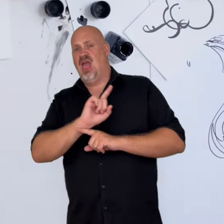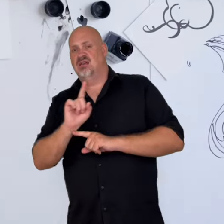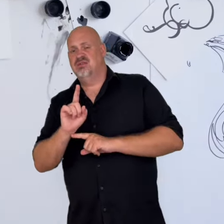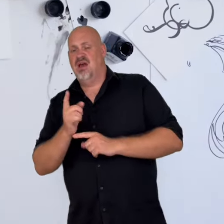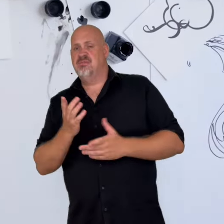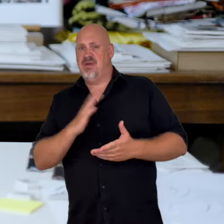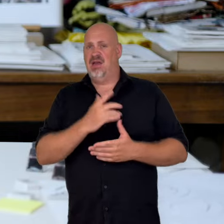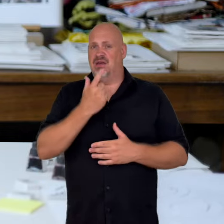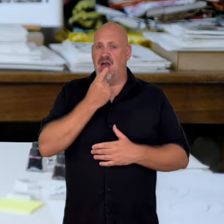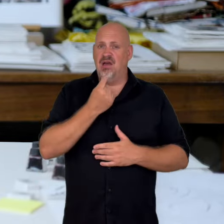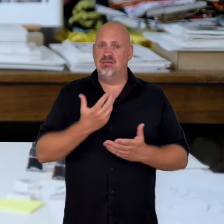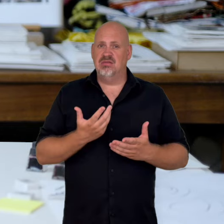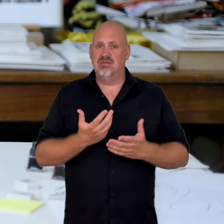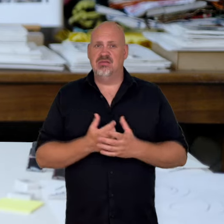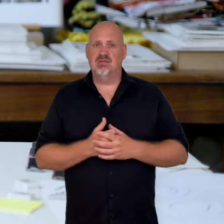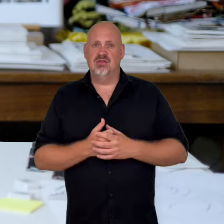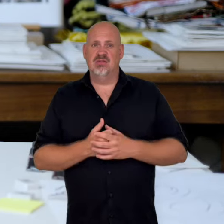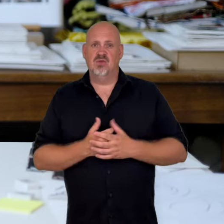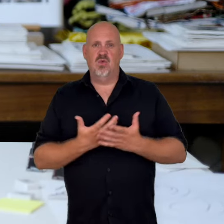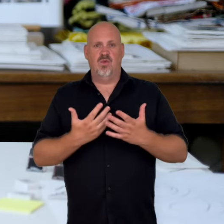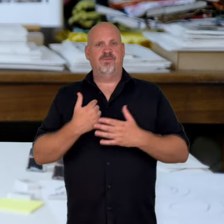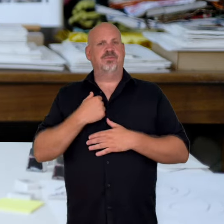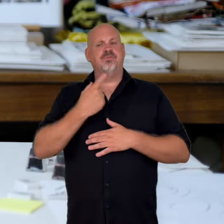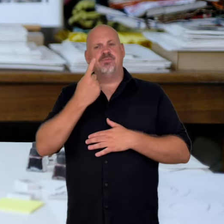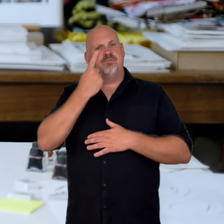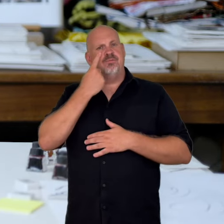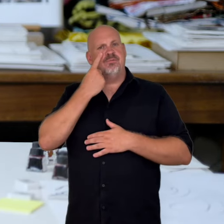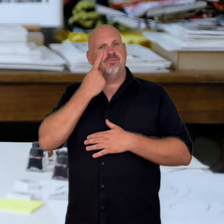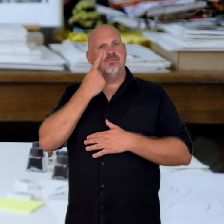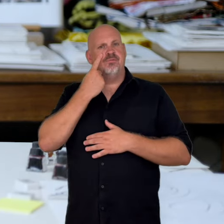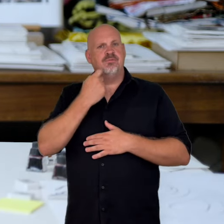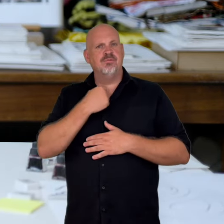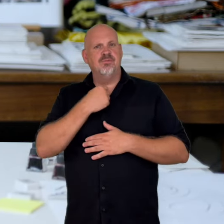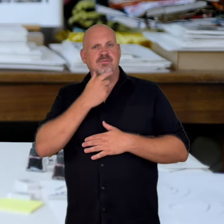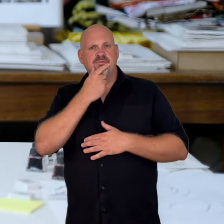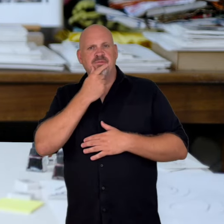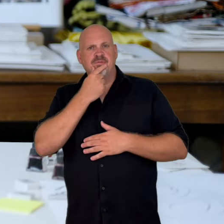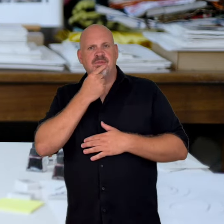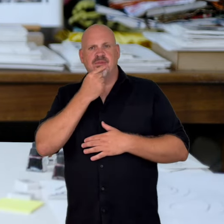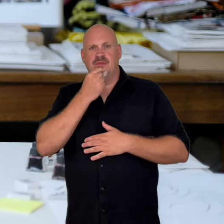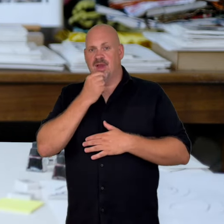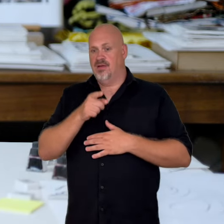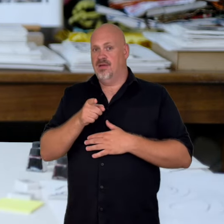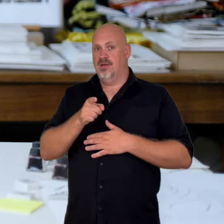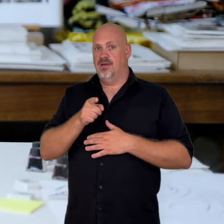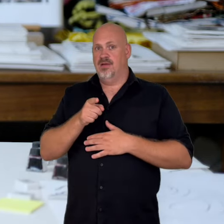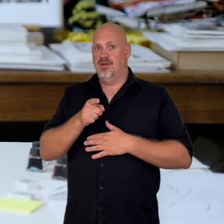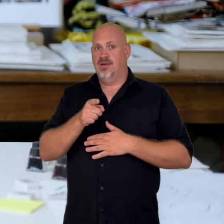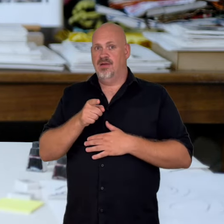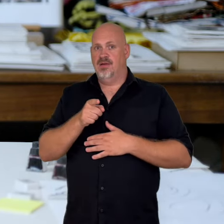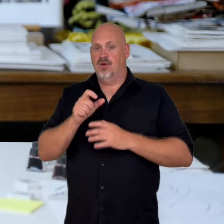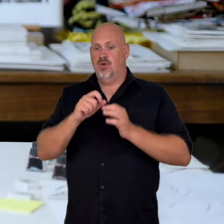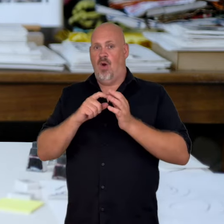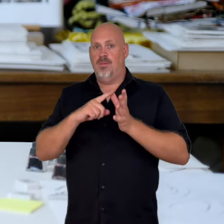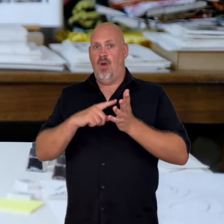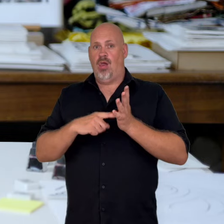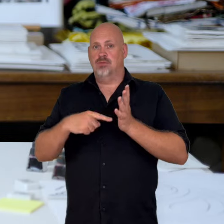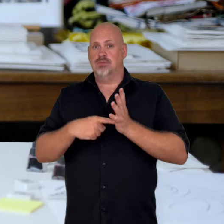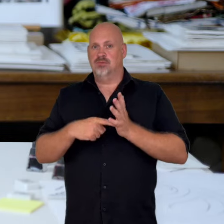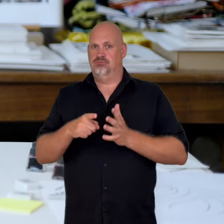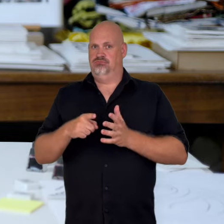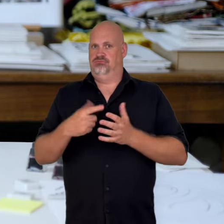I think we're kind of motioning along quite nicely here. I think we've got room for probably like one more colour on this one. And then I think it's often nice